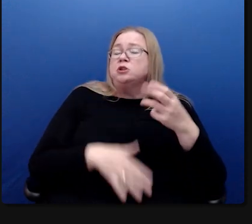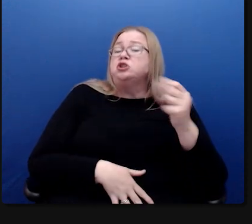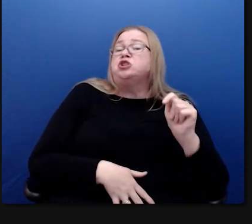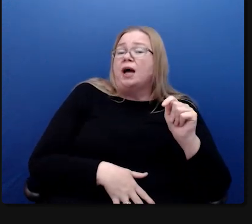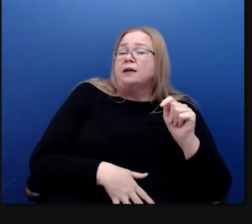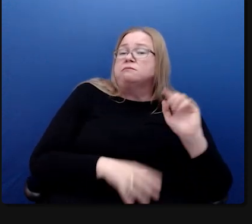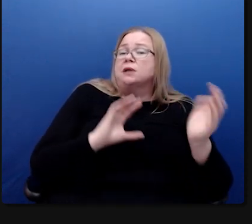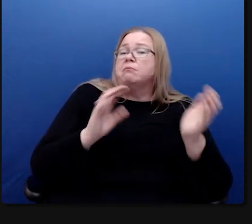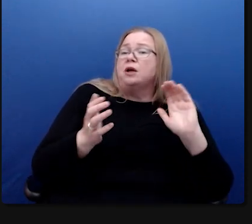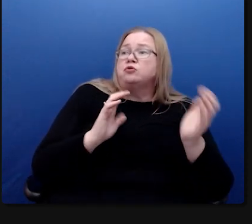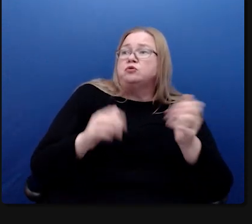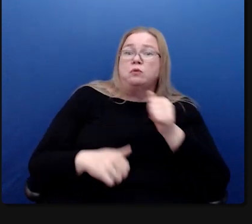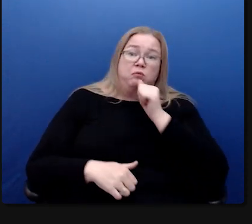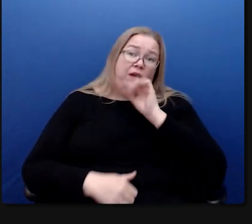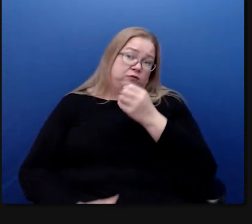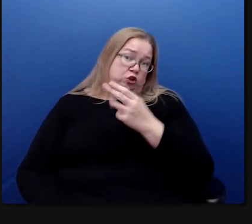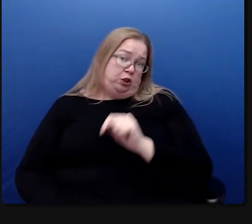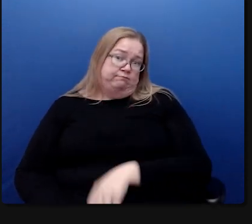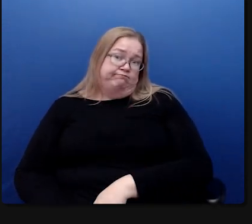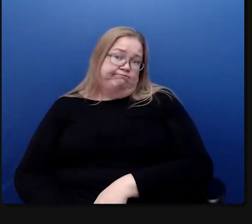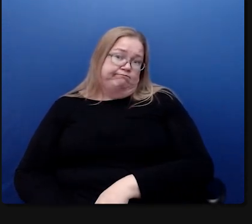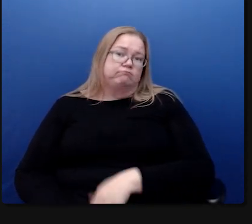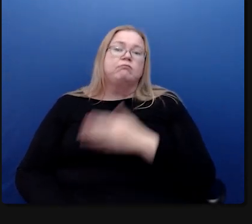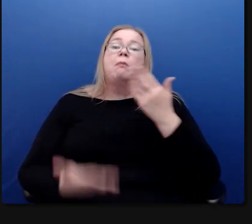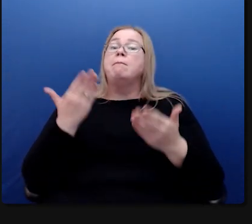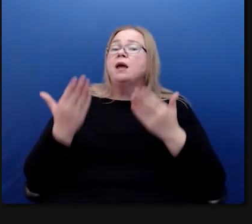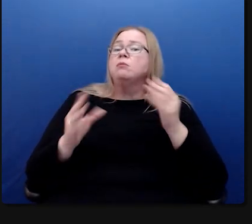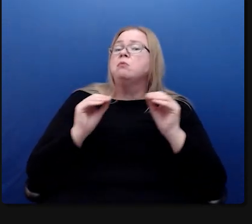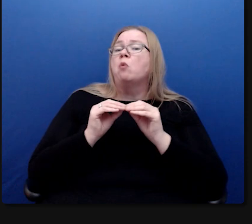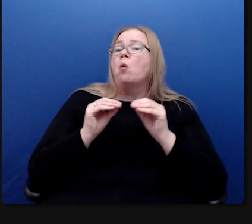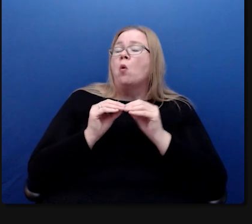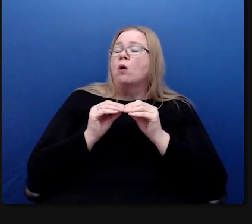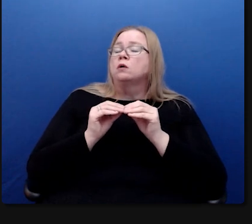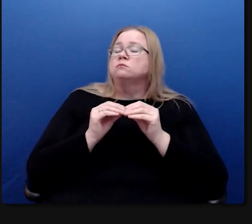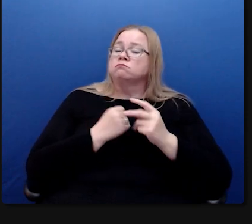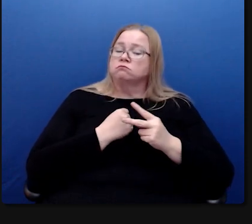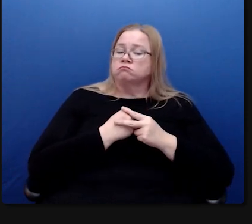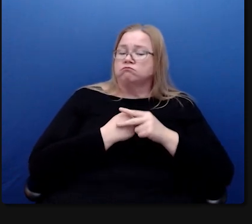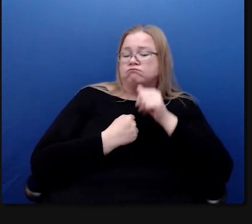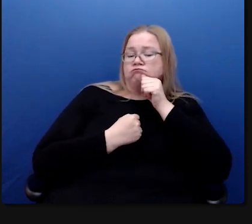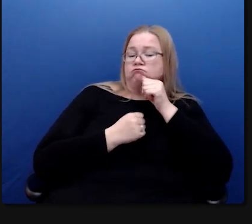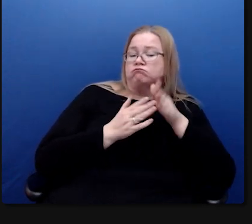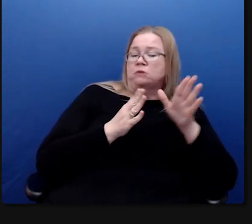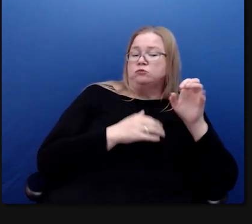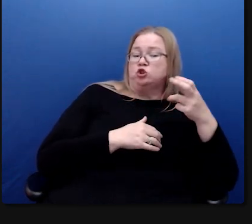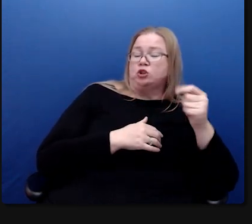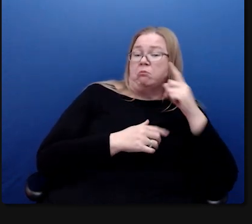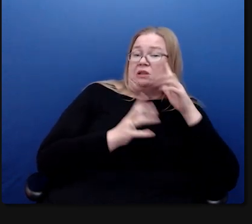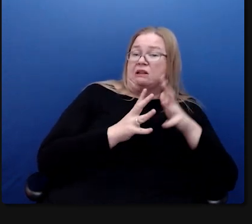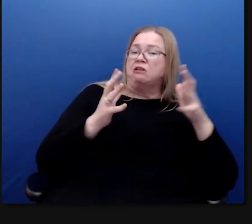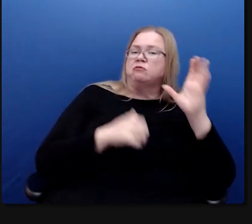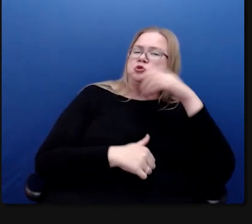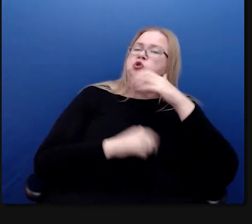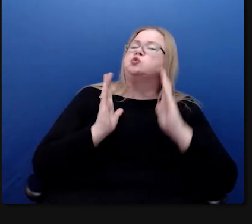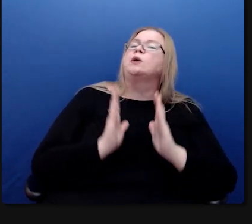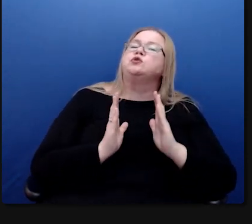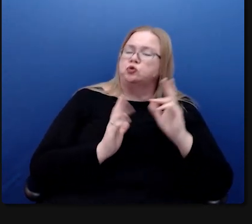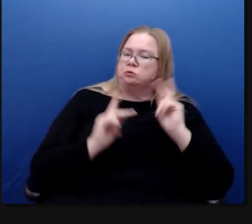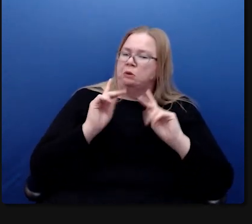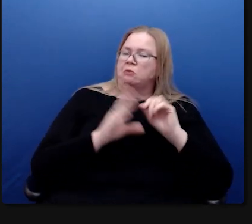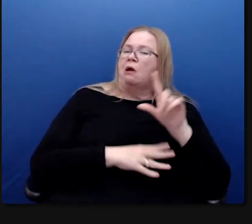the full name, but there is also a certain degree of bullying and harassment, right? This one rule